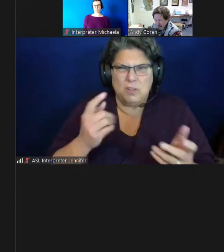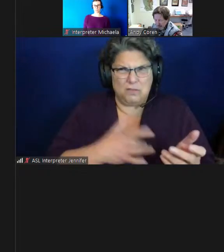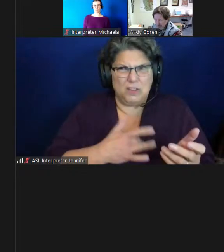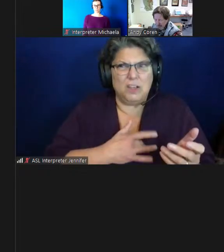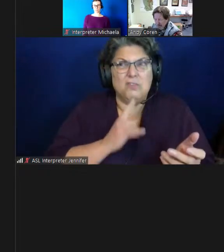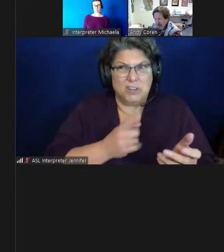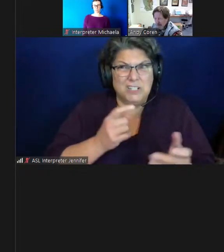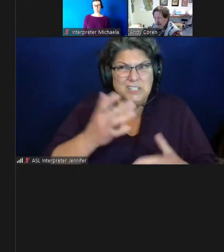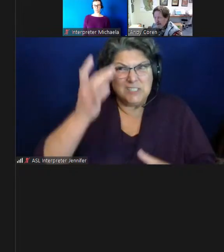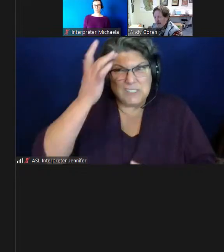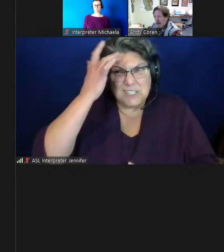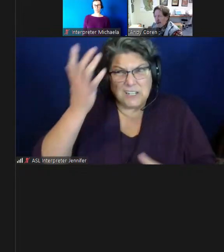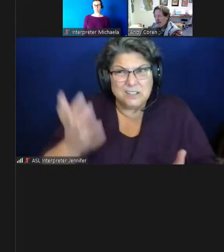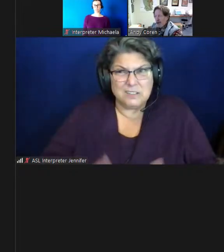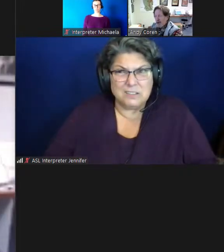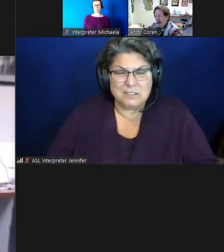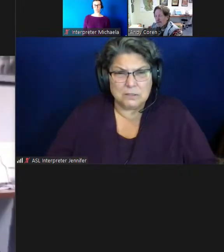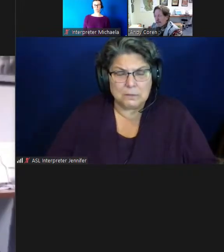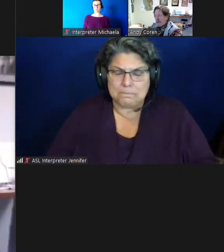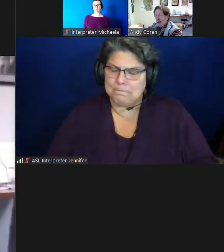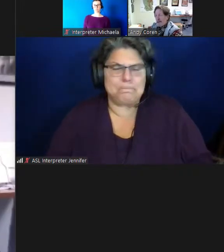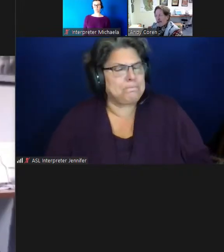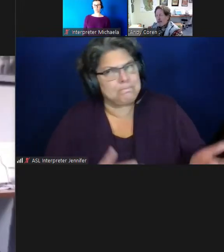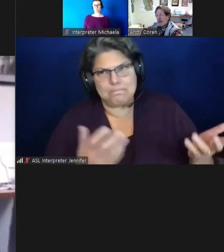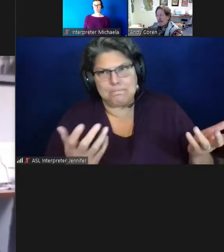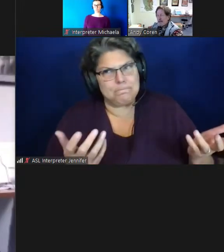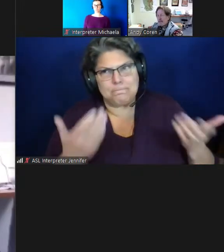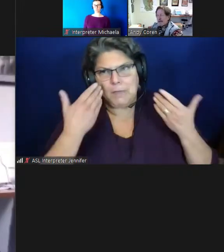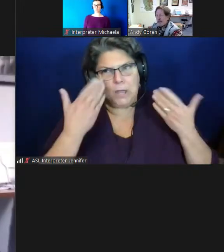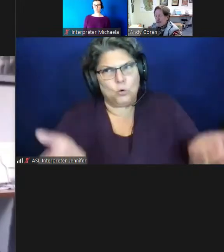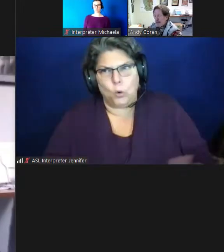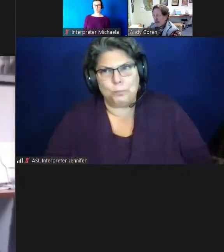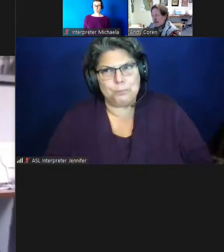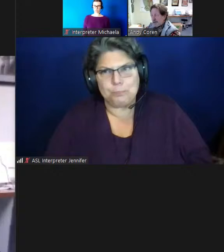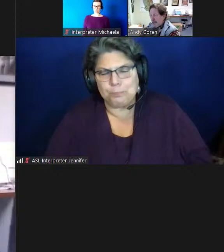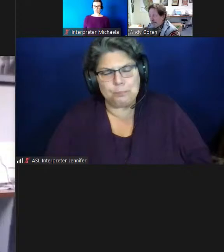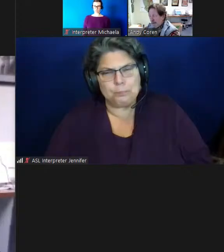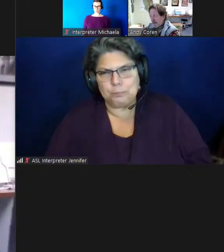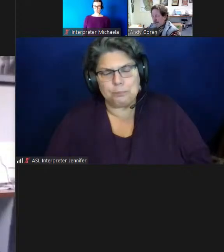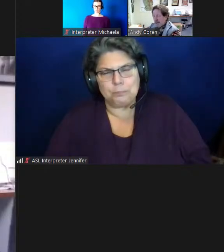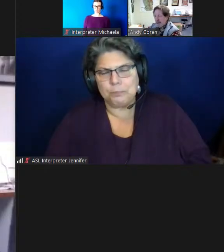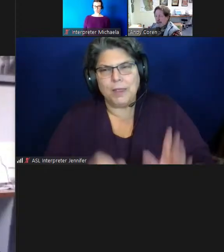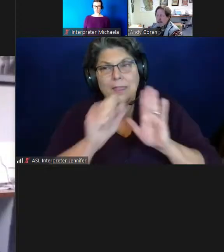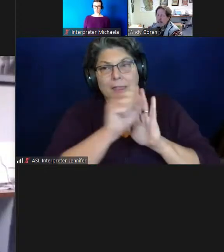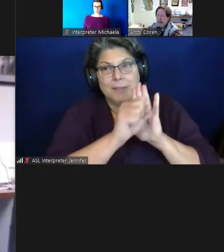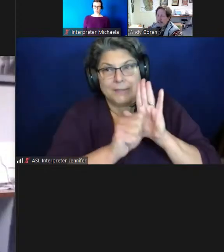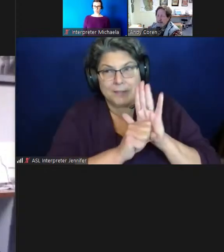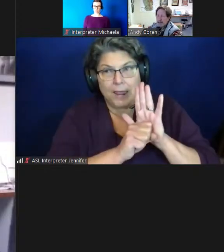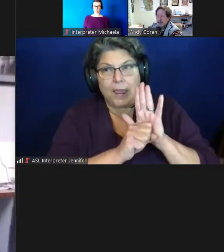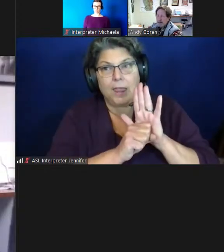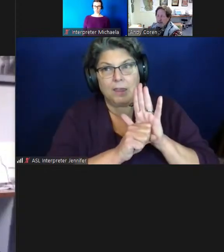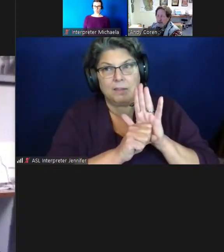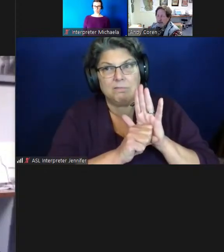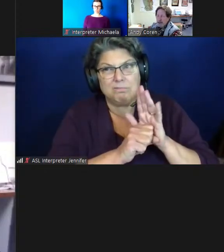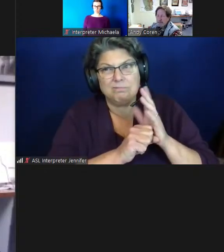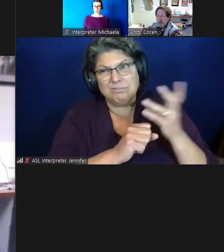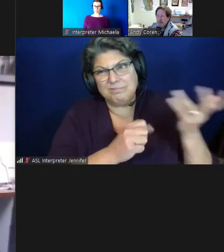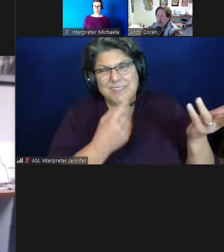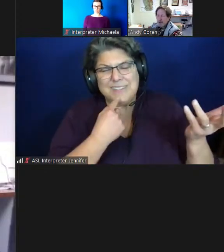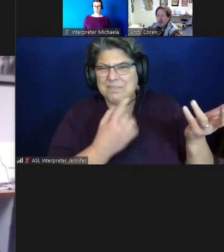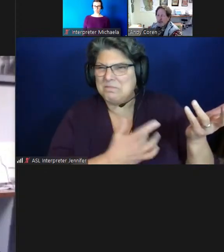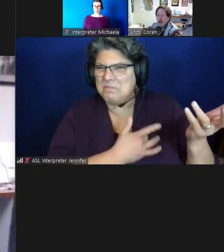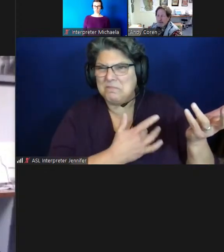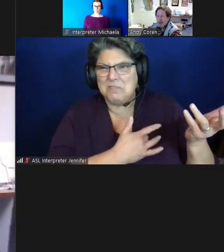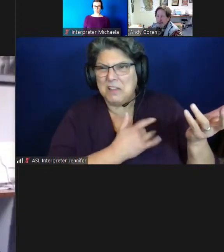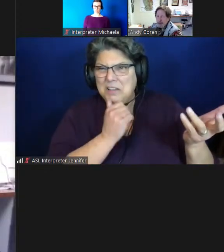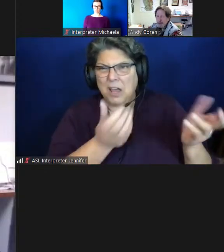antigen tests? No, I don't. I think what the state people have said is that they really don't expect